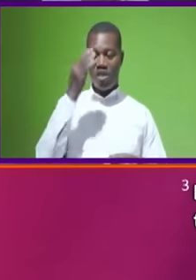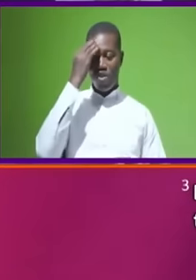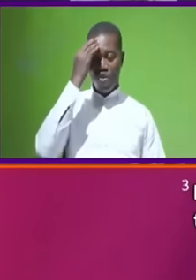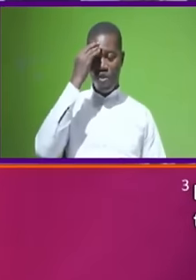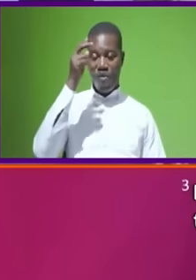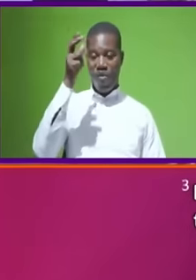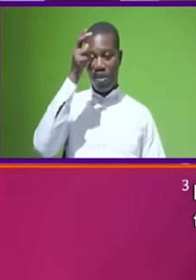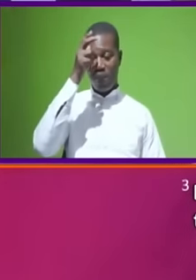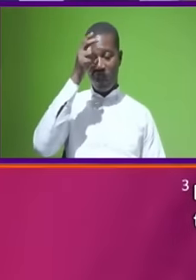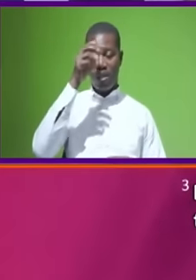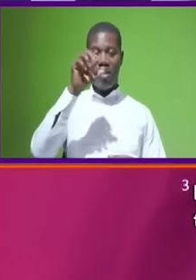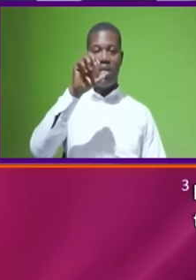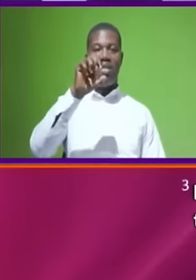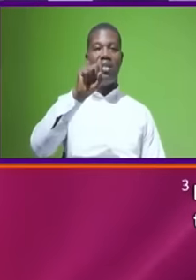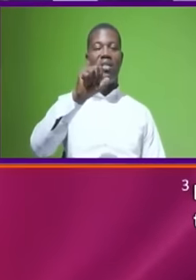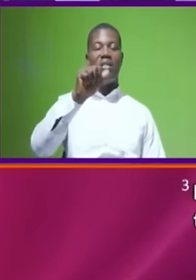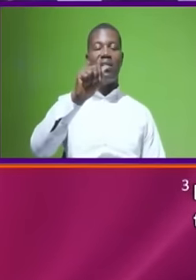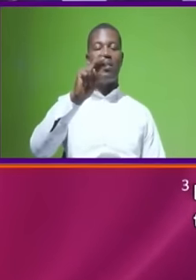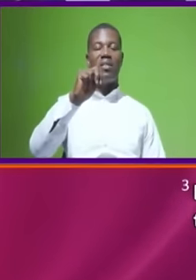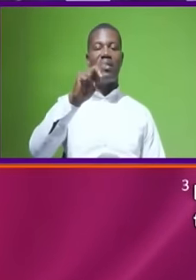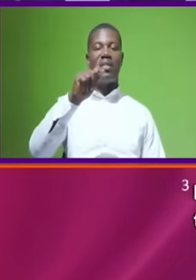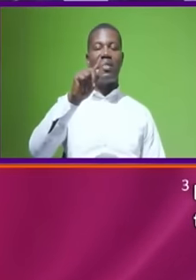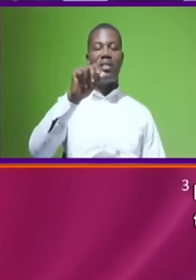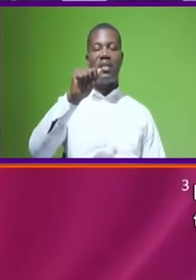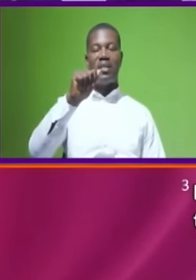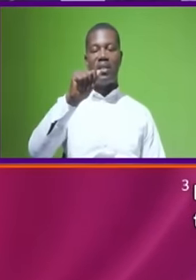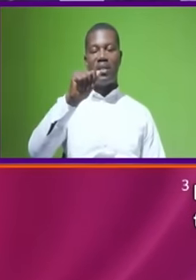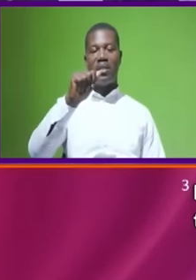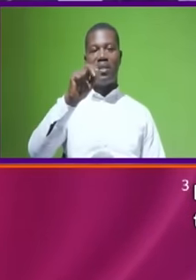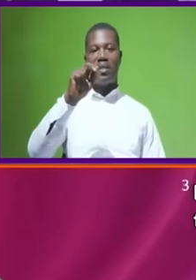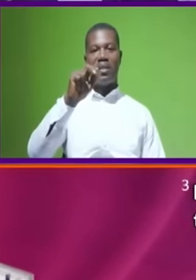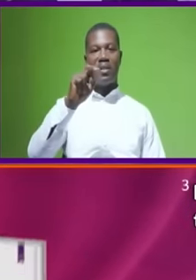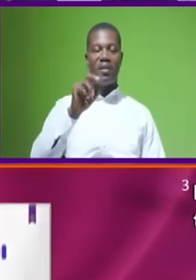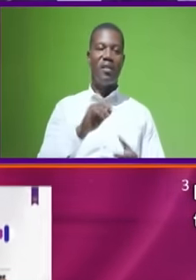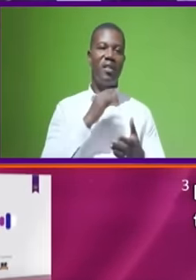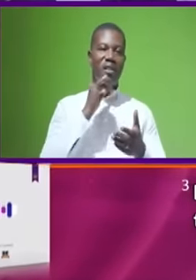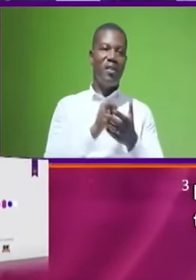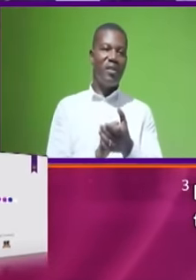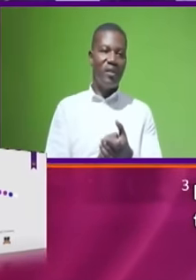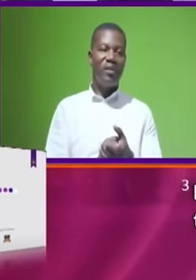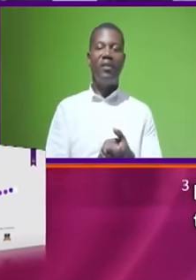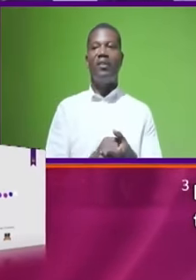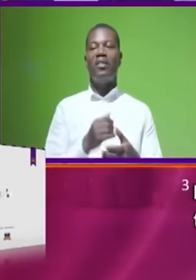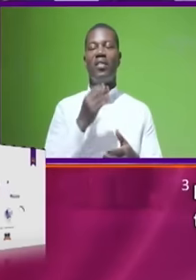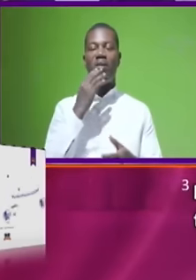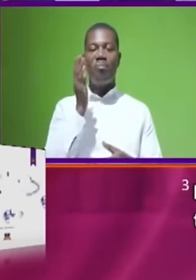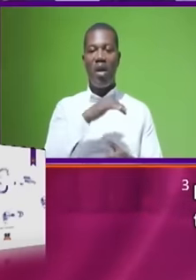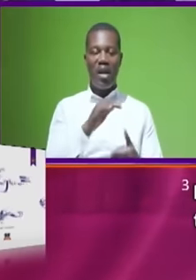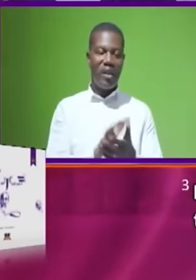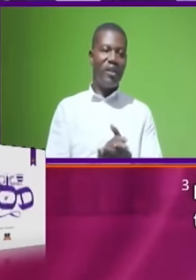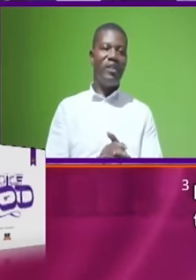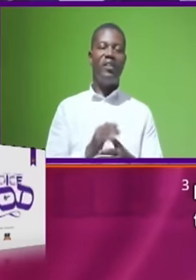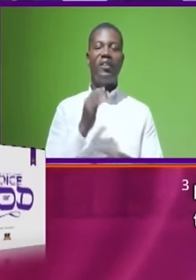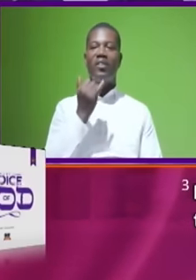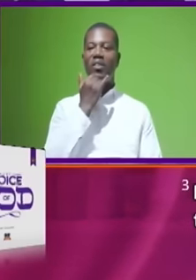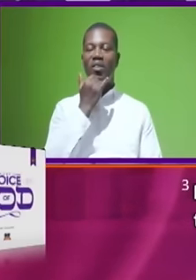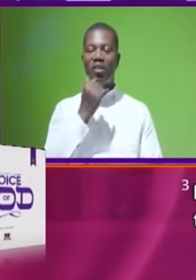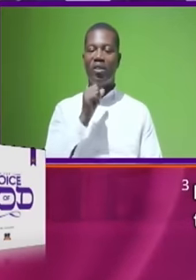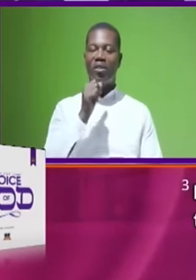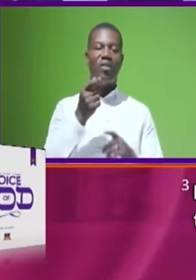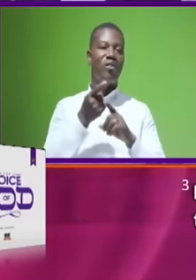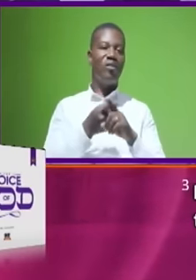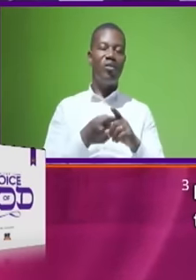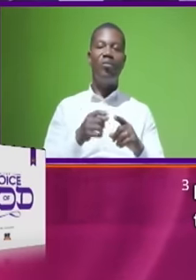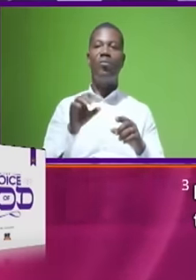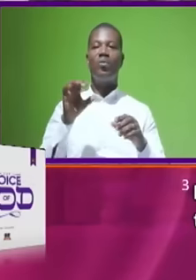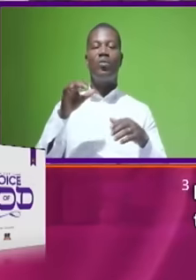Satan? Adentina, and Yamiagin. Insusia, and Yaminsusia. Kasa, and Yamikasa.